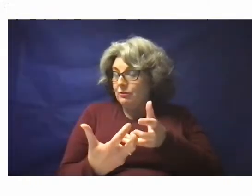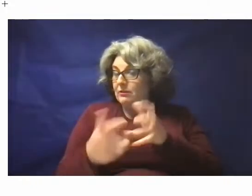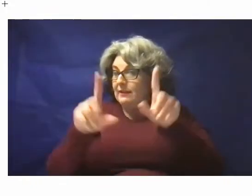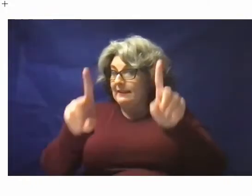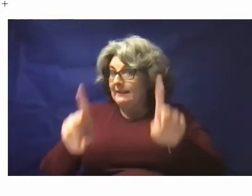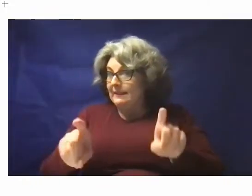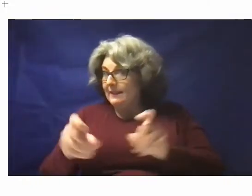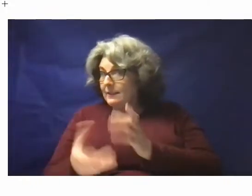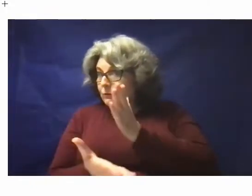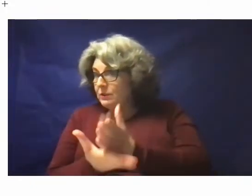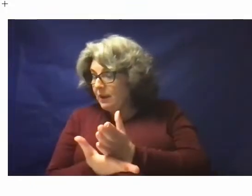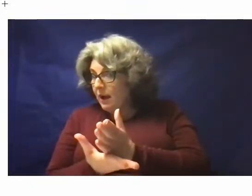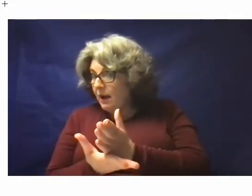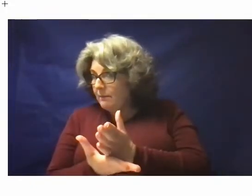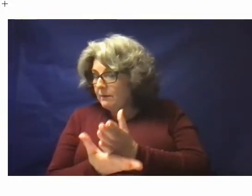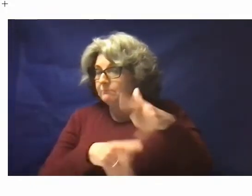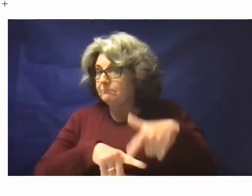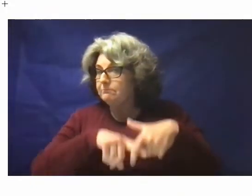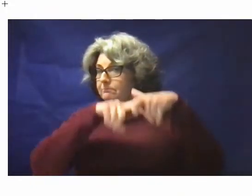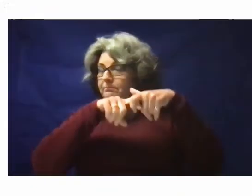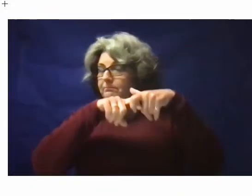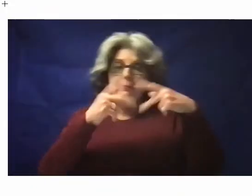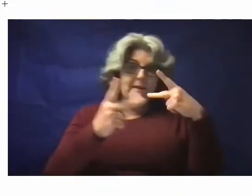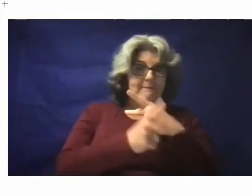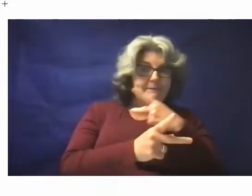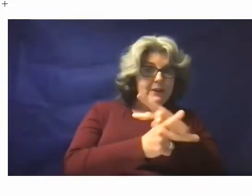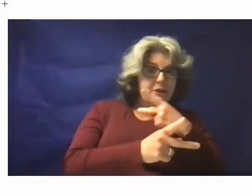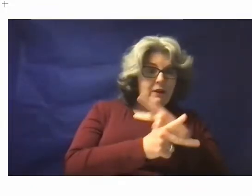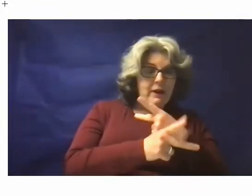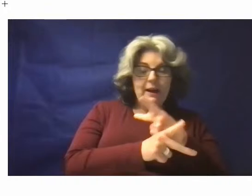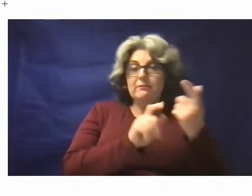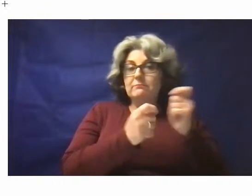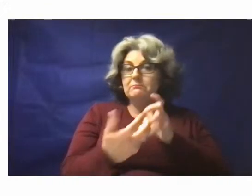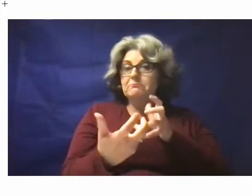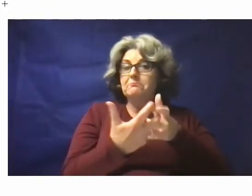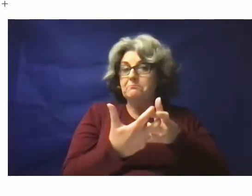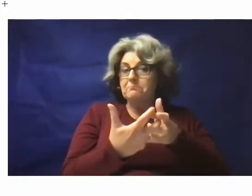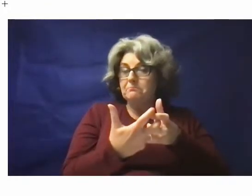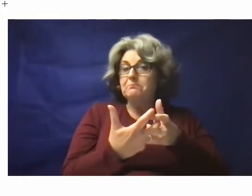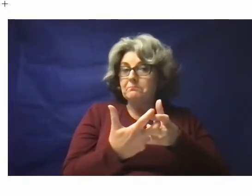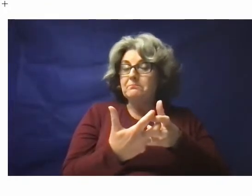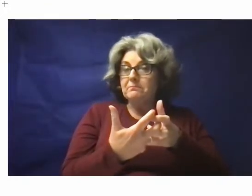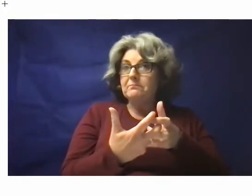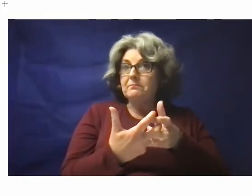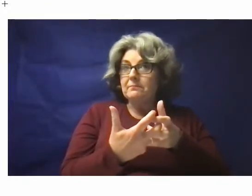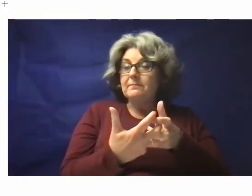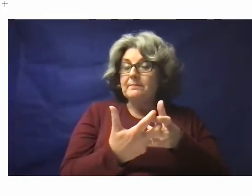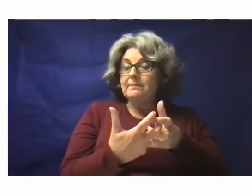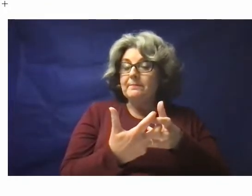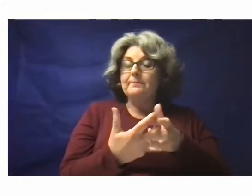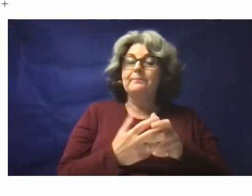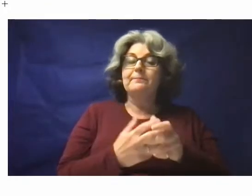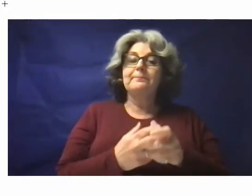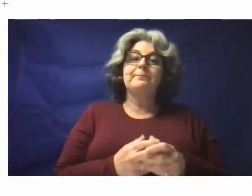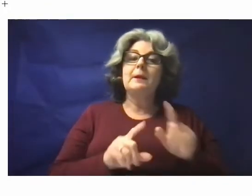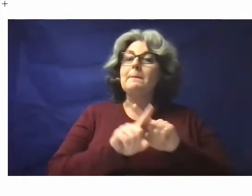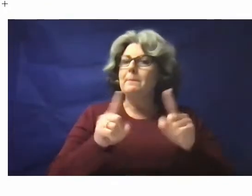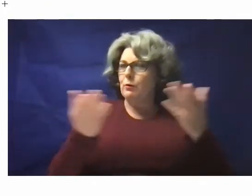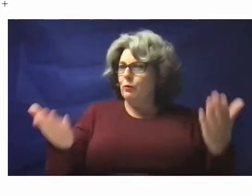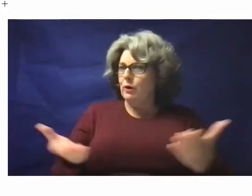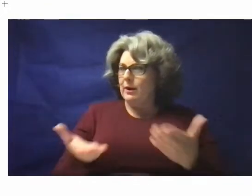we'll reassess. It will take time to come up with an alternative, but we are here to do